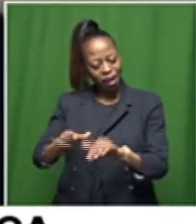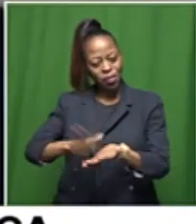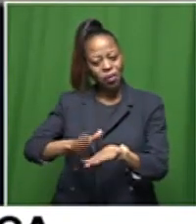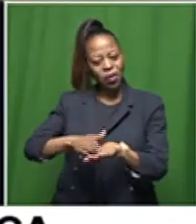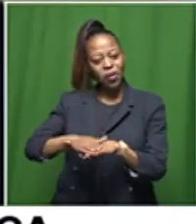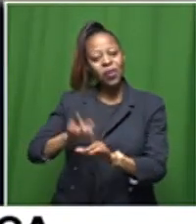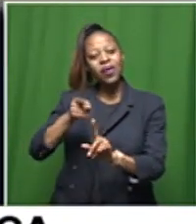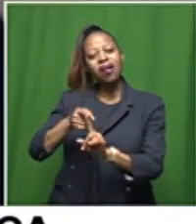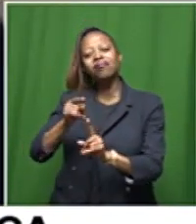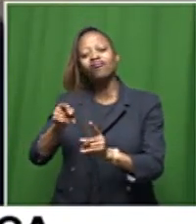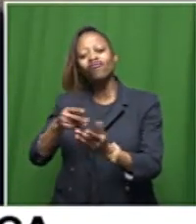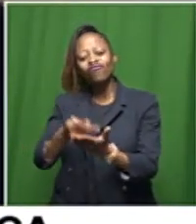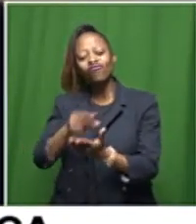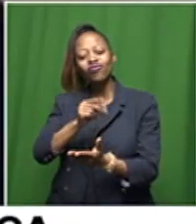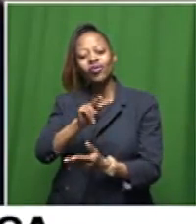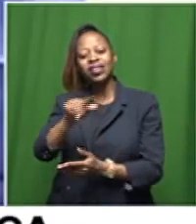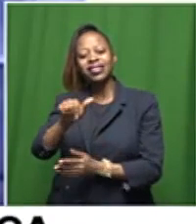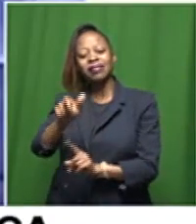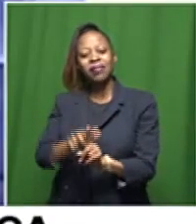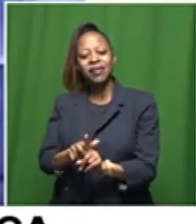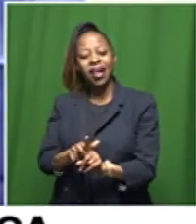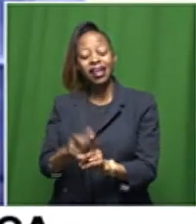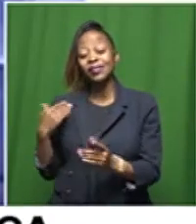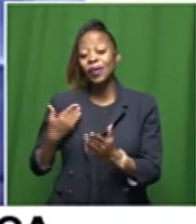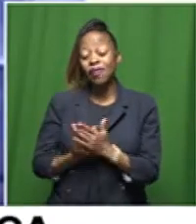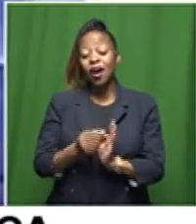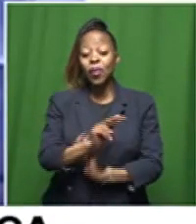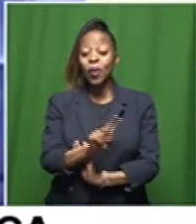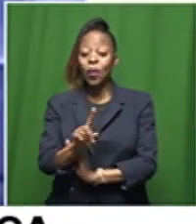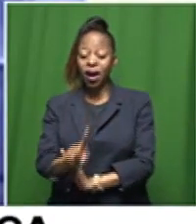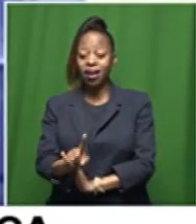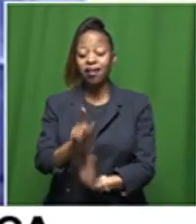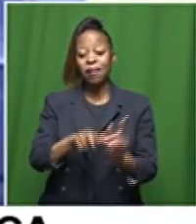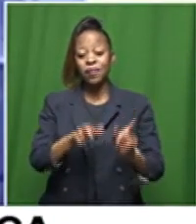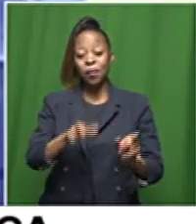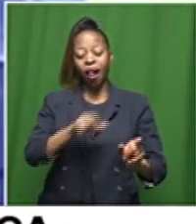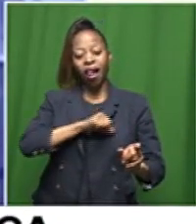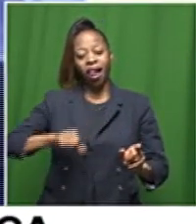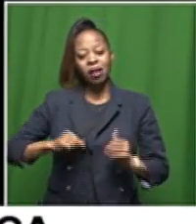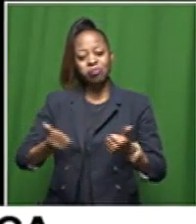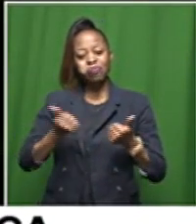26. As we speak now, 21 patients have been operated